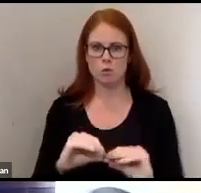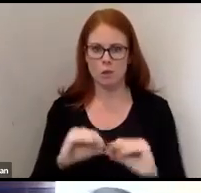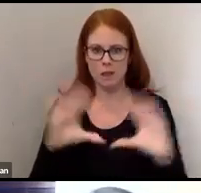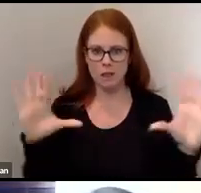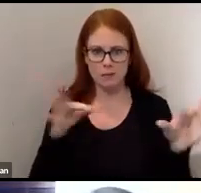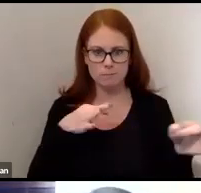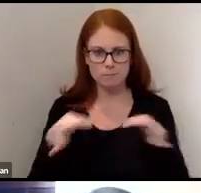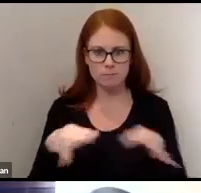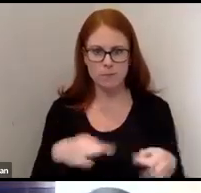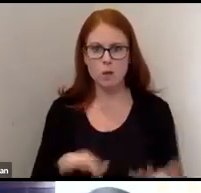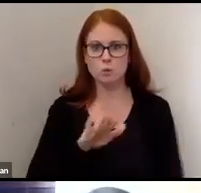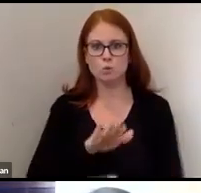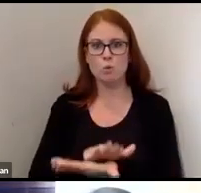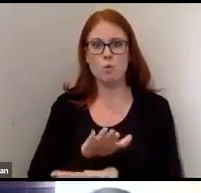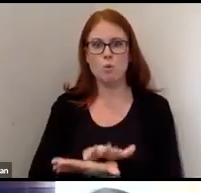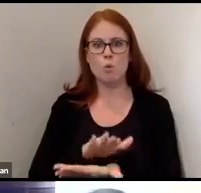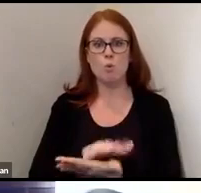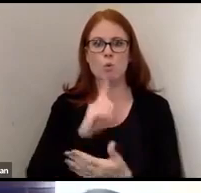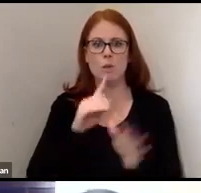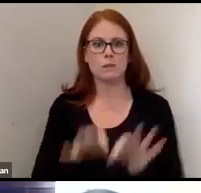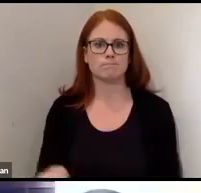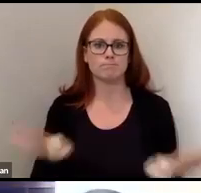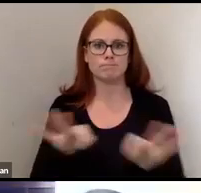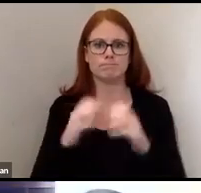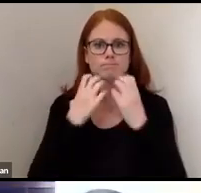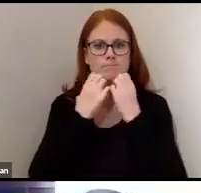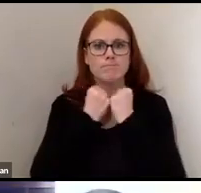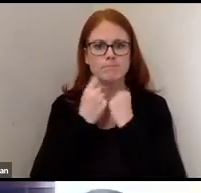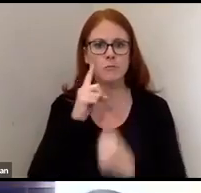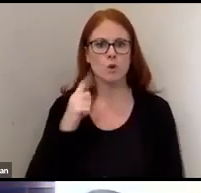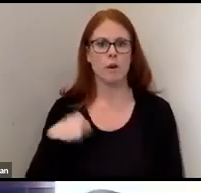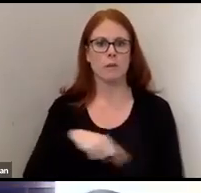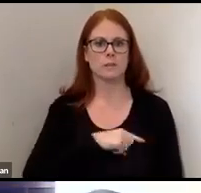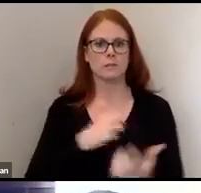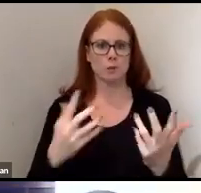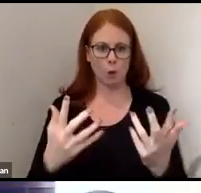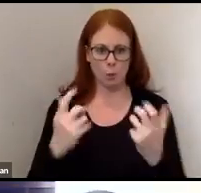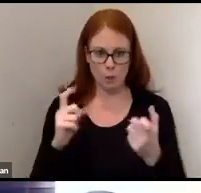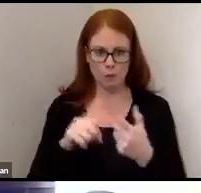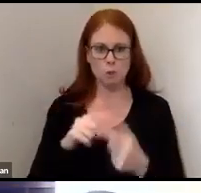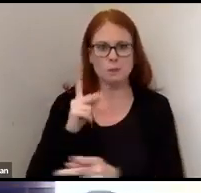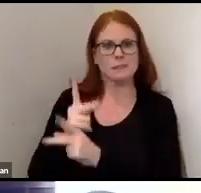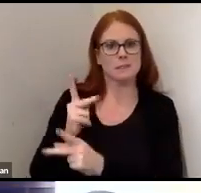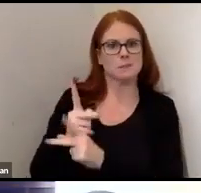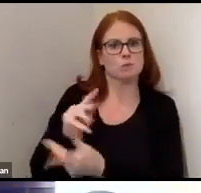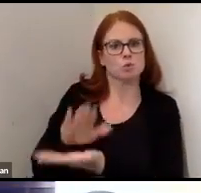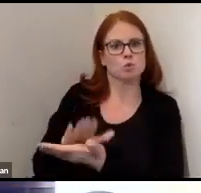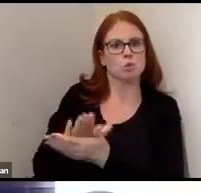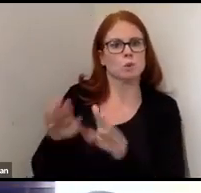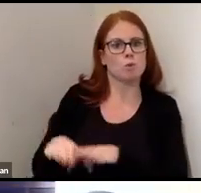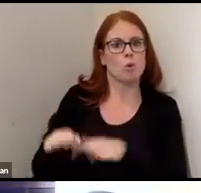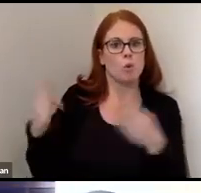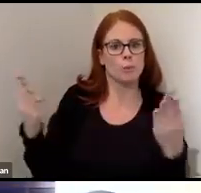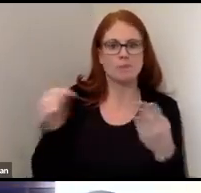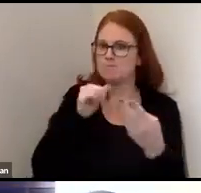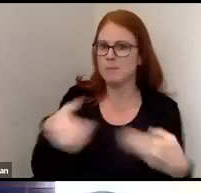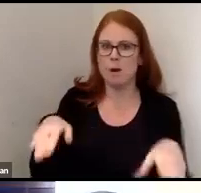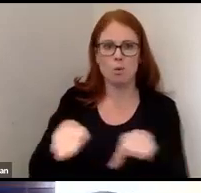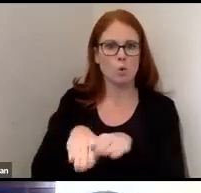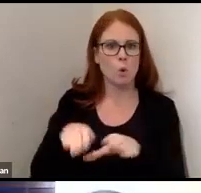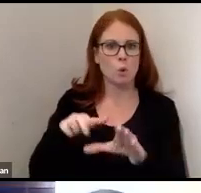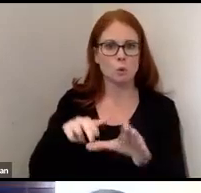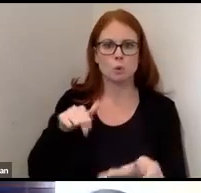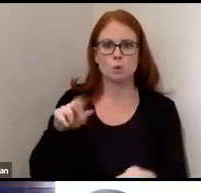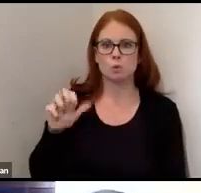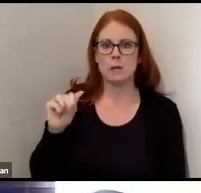that schools are very important to us and that we wanted to keep our schools open as much as we can. And of